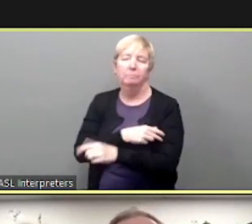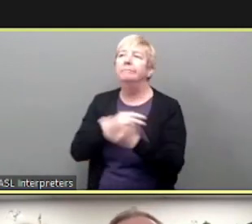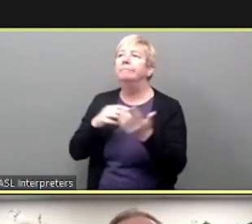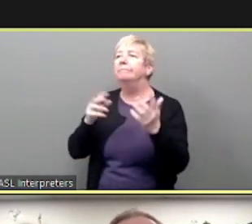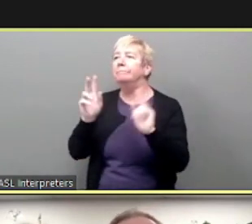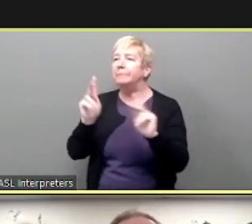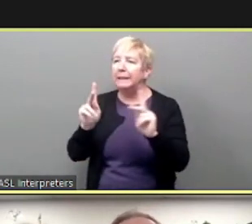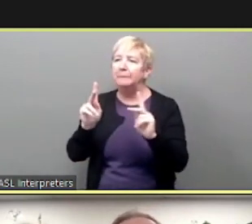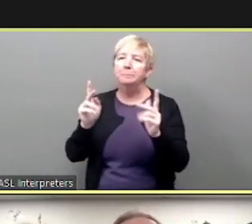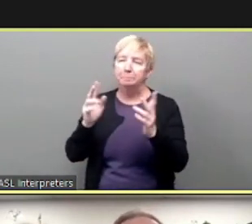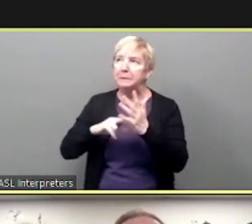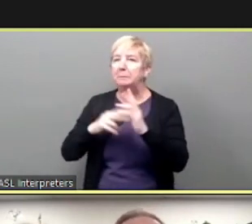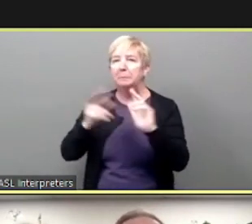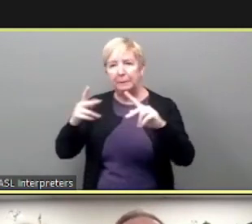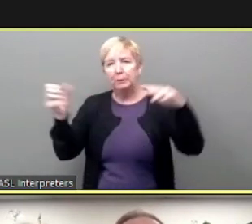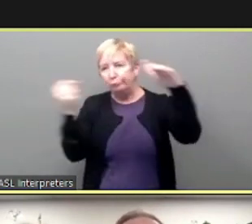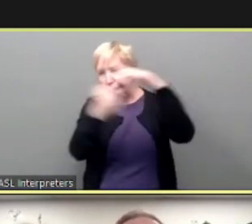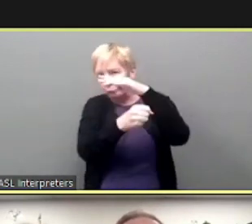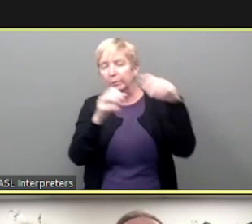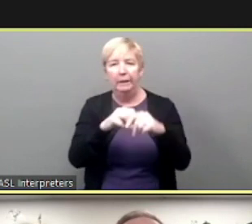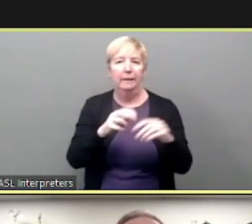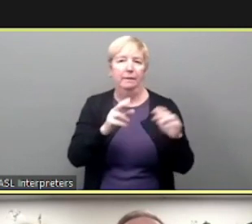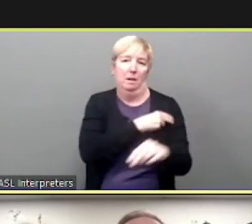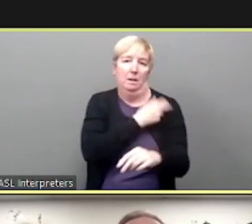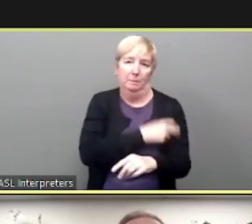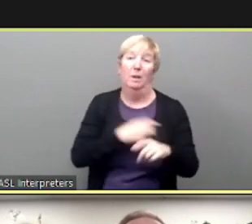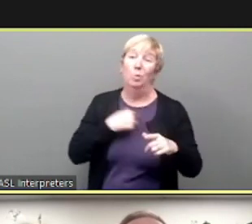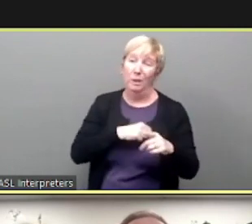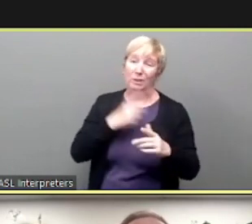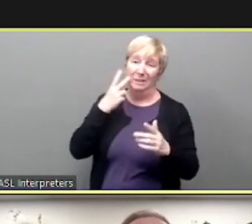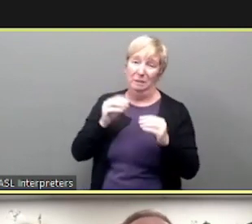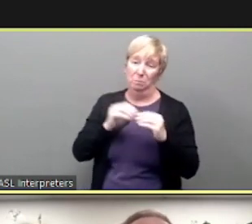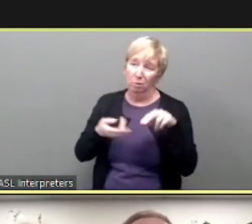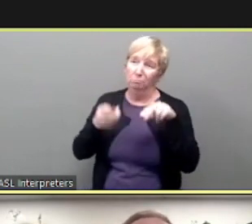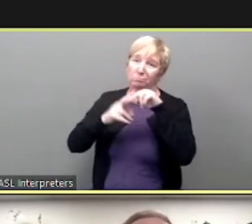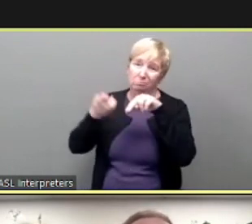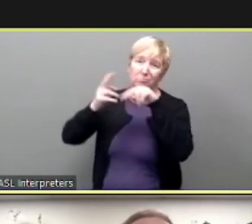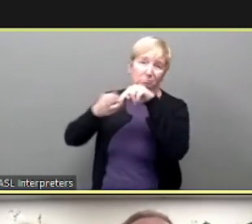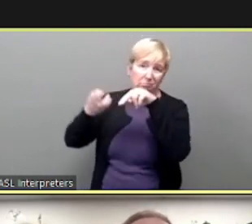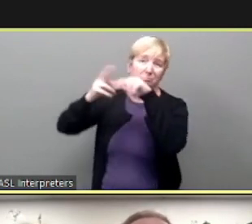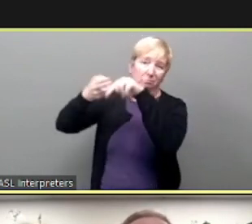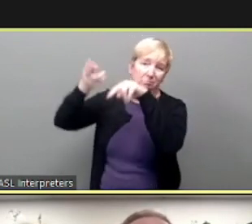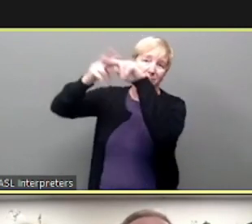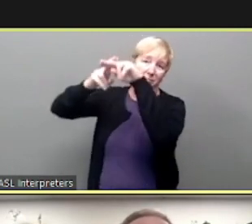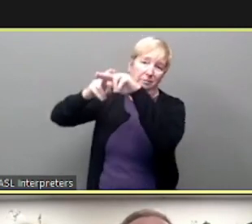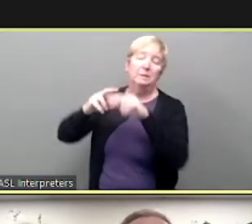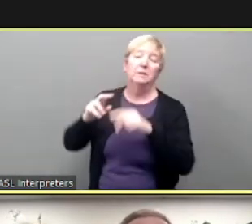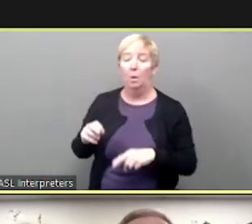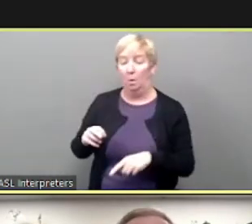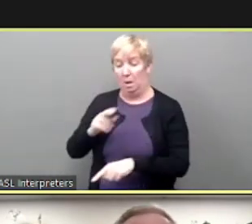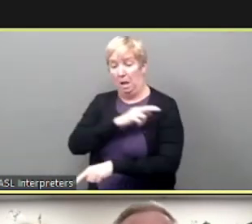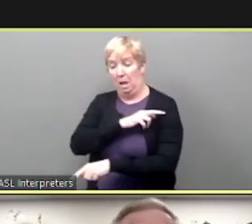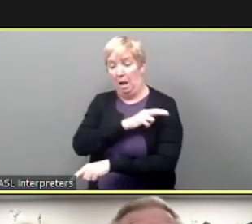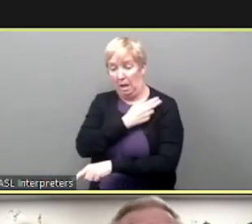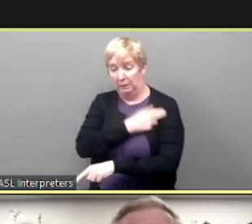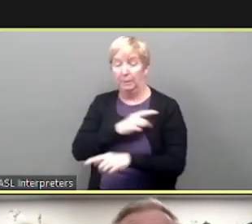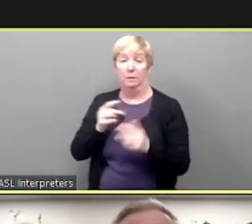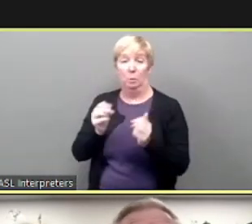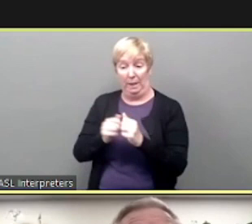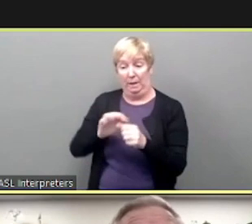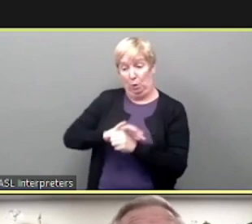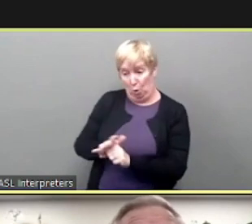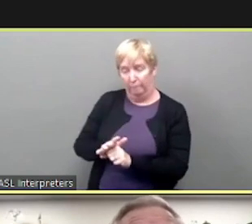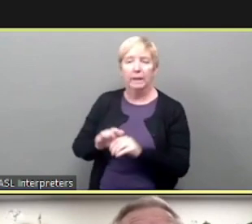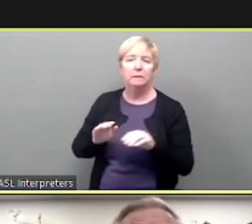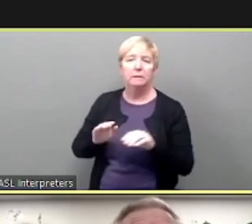projected uptick in those hospitalizations and bed use for COVID patients, which of course is alarming. We're already